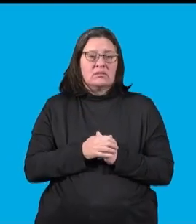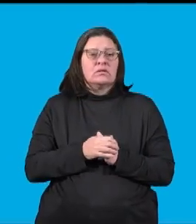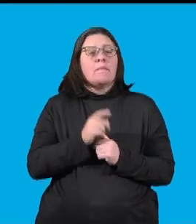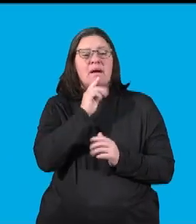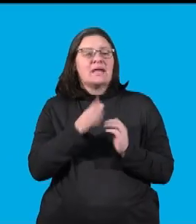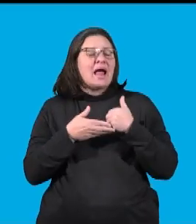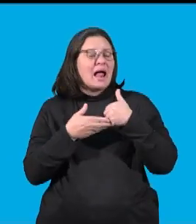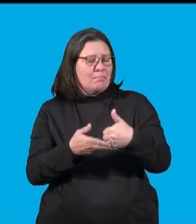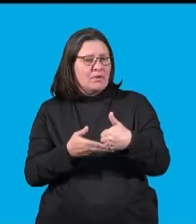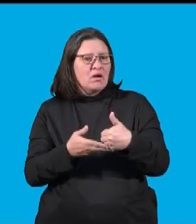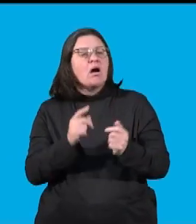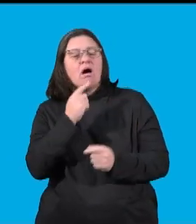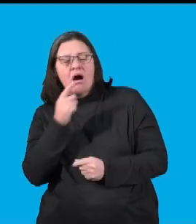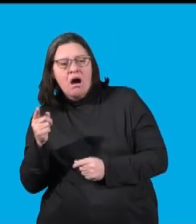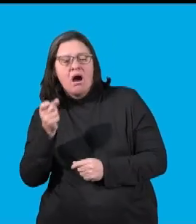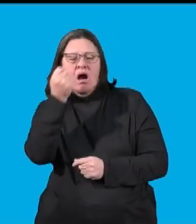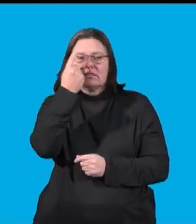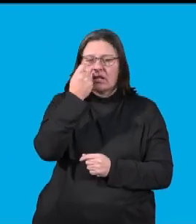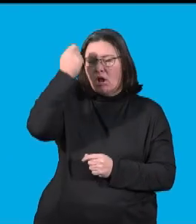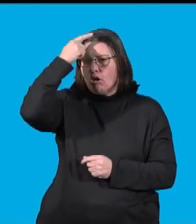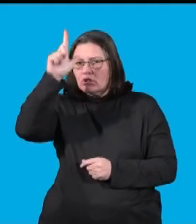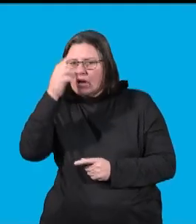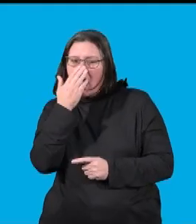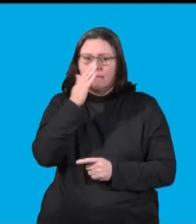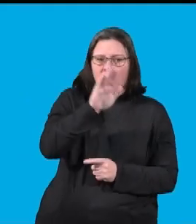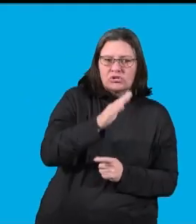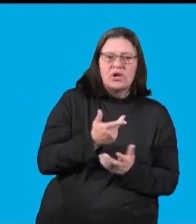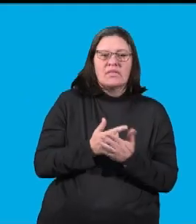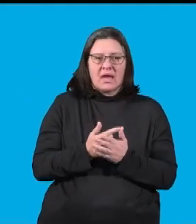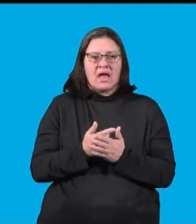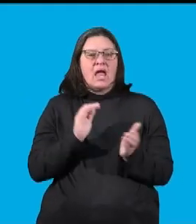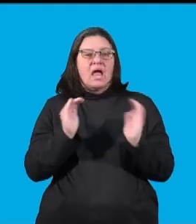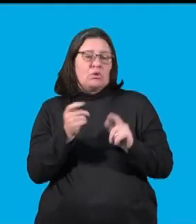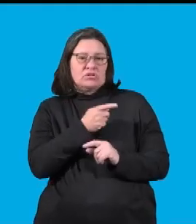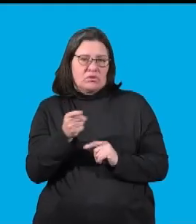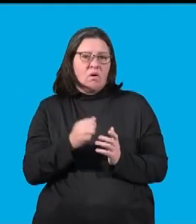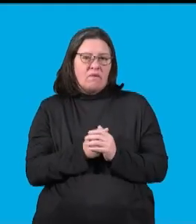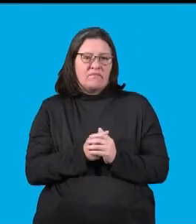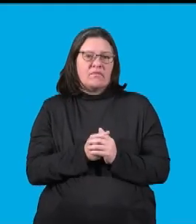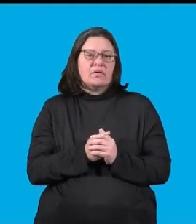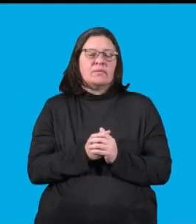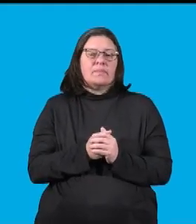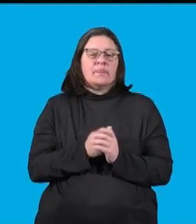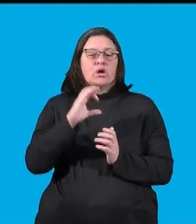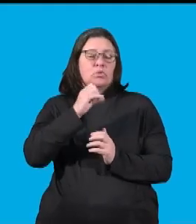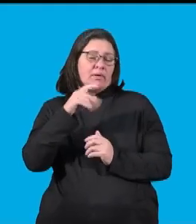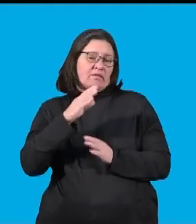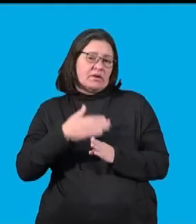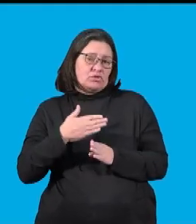same method, but it helps you in your understanding and the logical way we approach finding the equation of a cubic